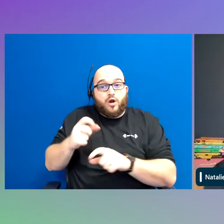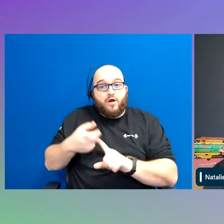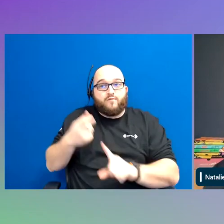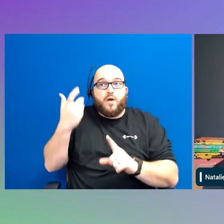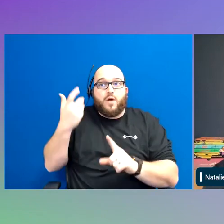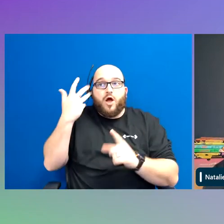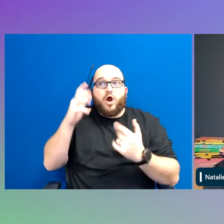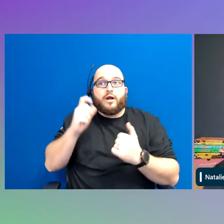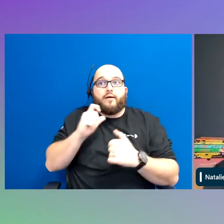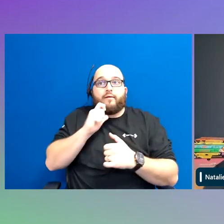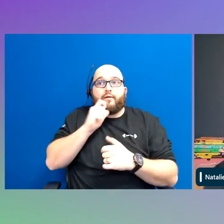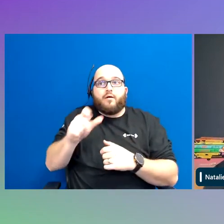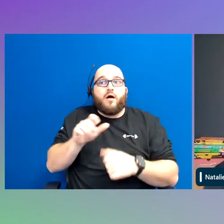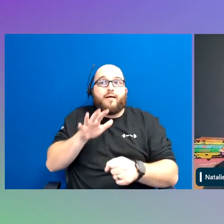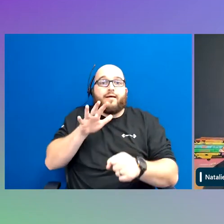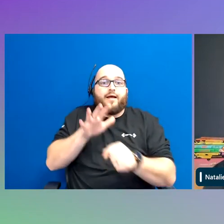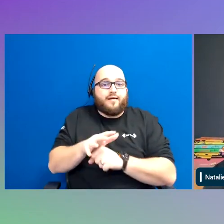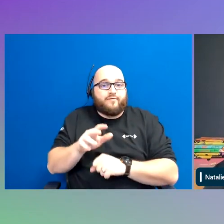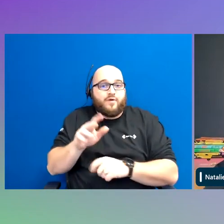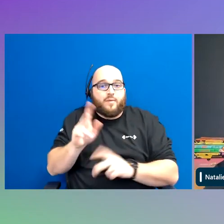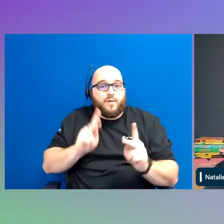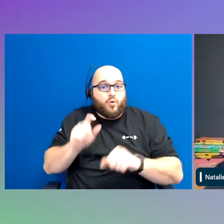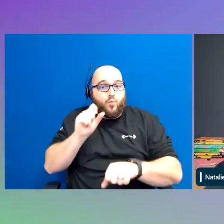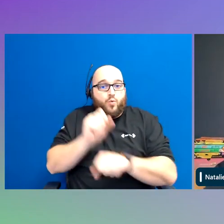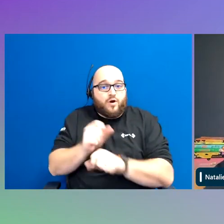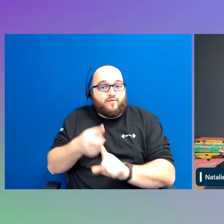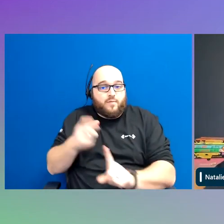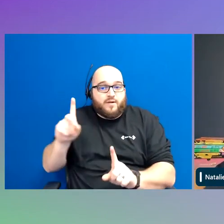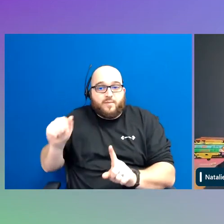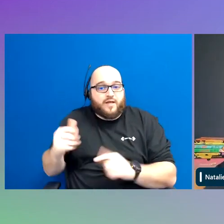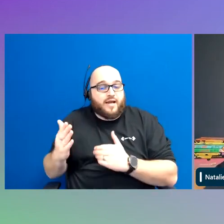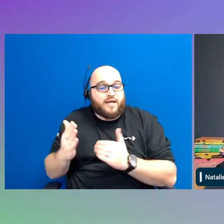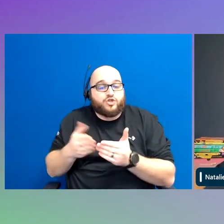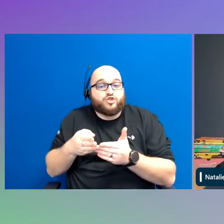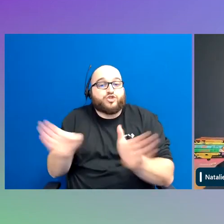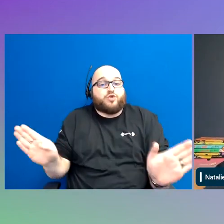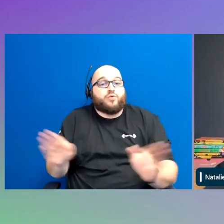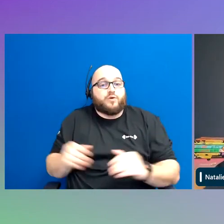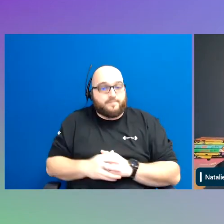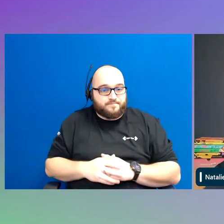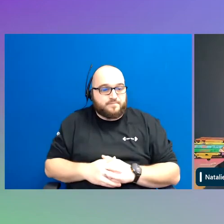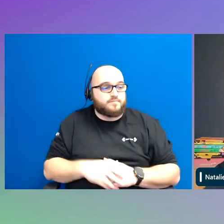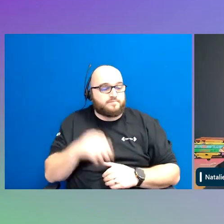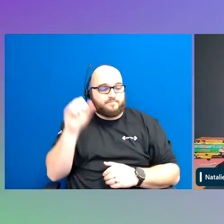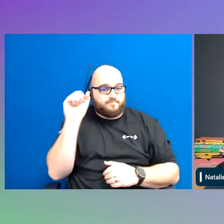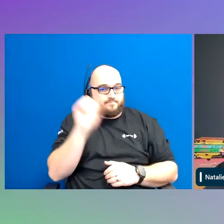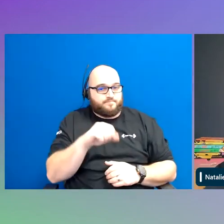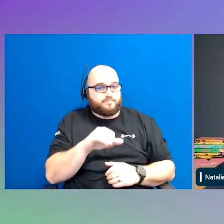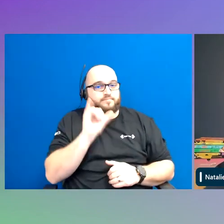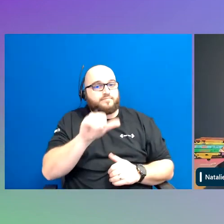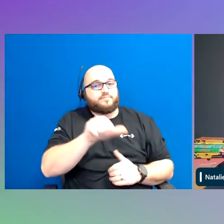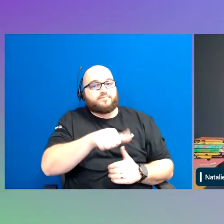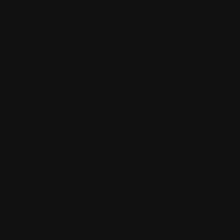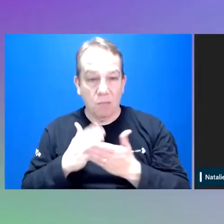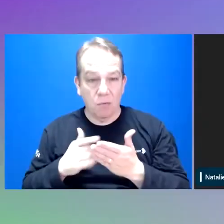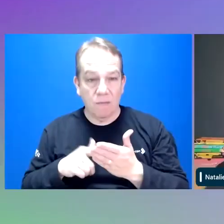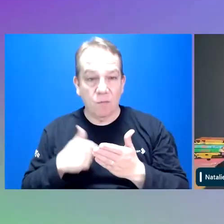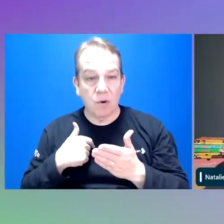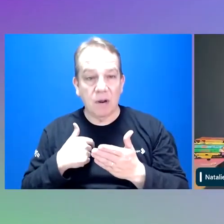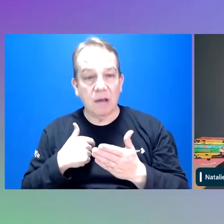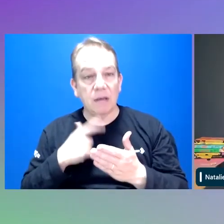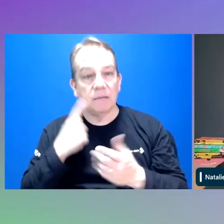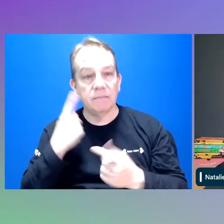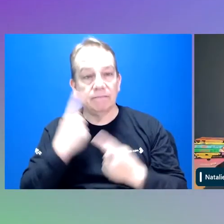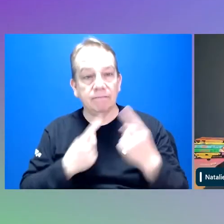underemployed, you know, population, etc. And again, this is another part of what I take into this approach for